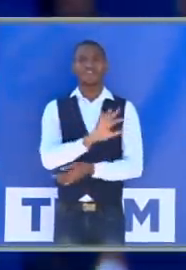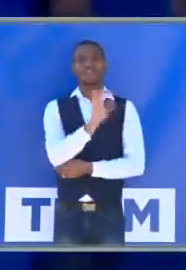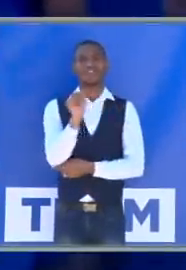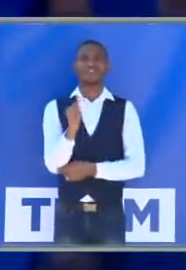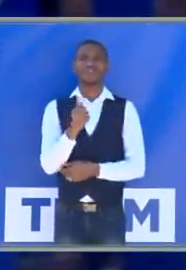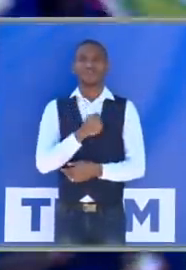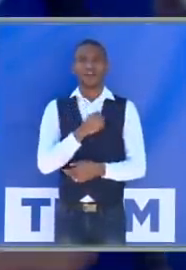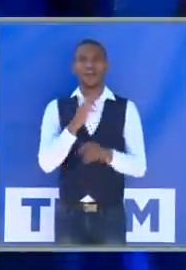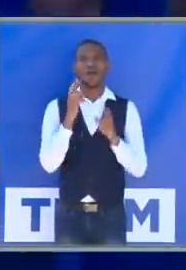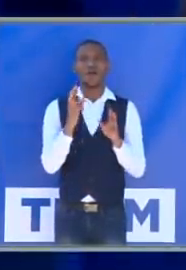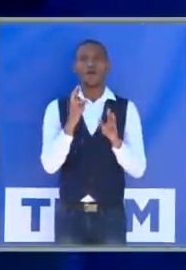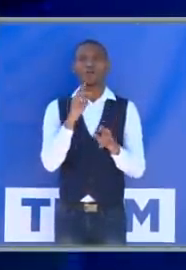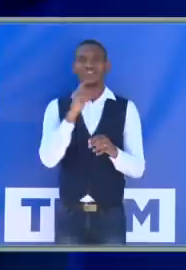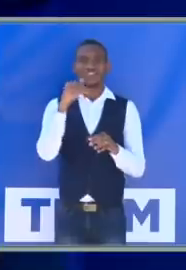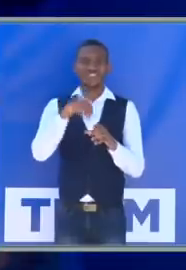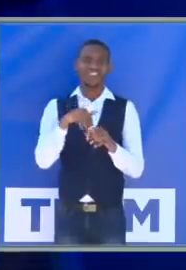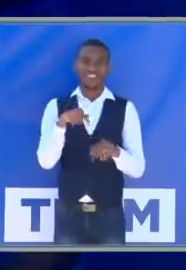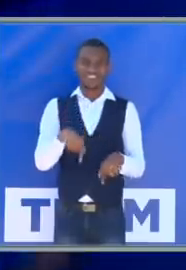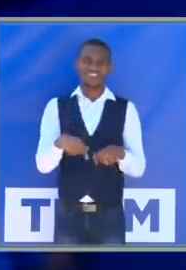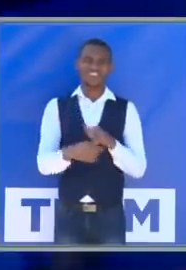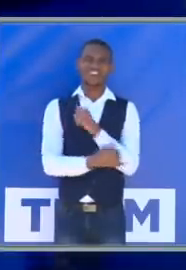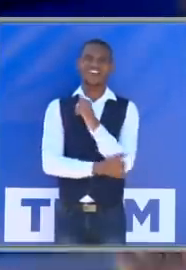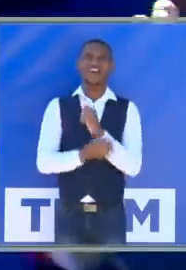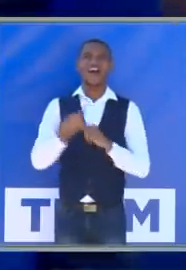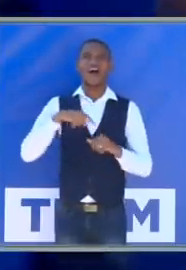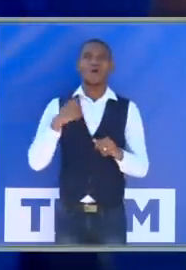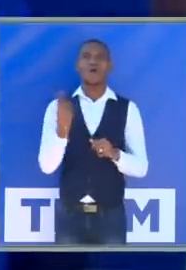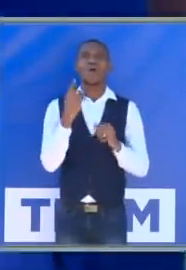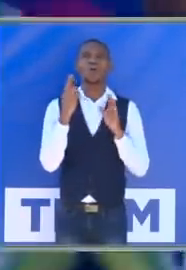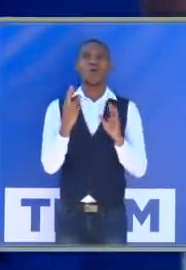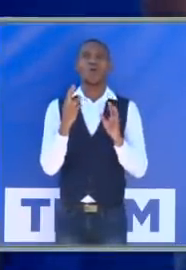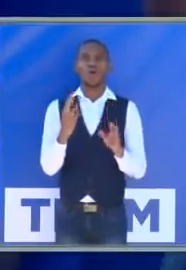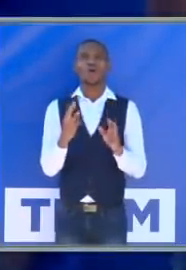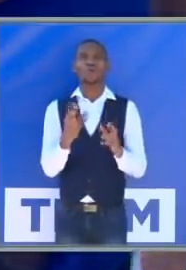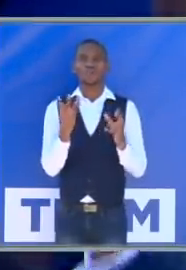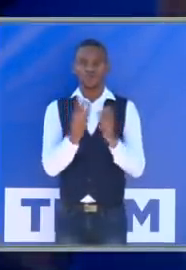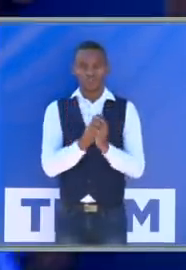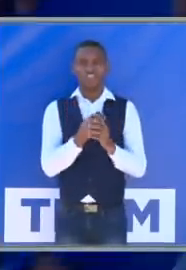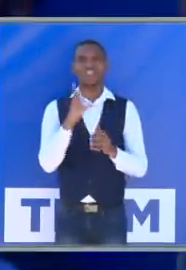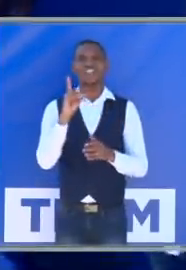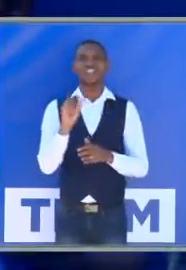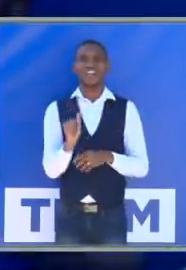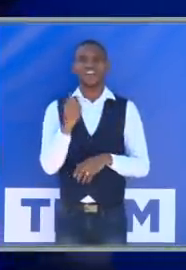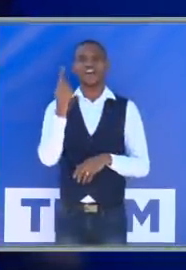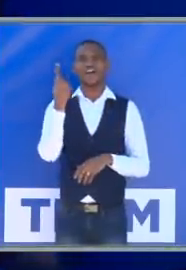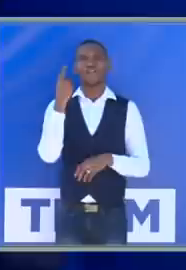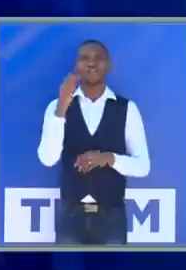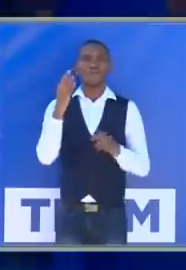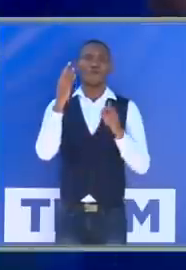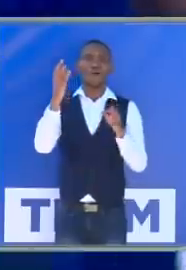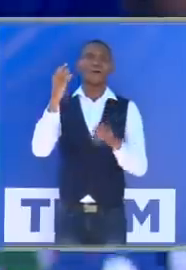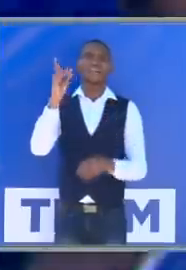my hope is in this country, and our only hope lies with the DA. Forward,